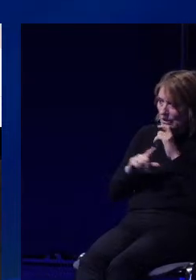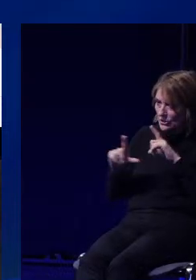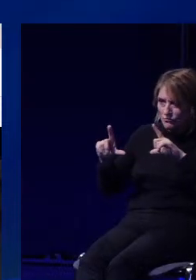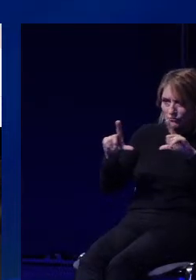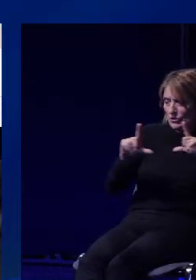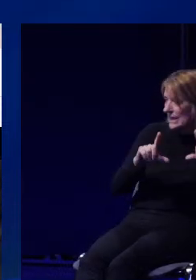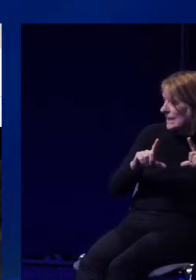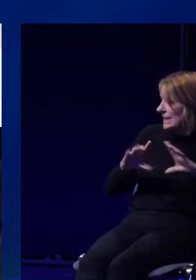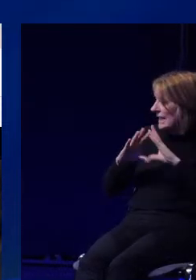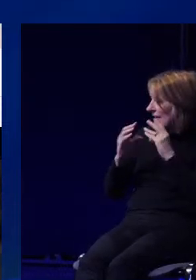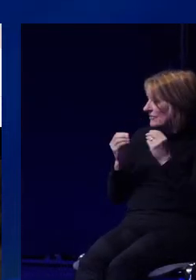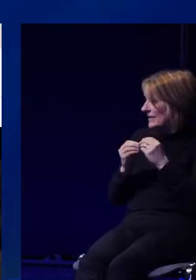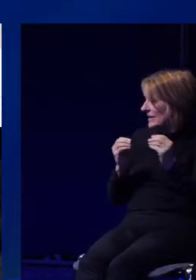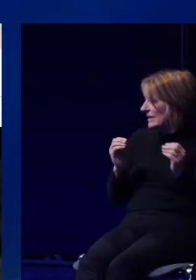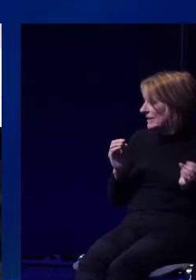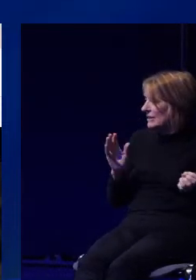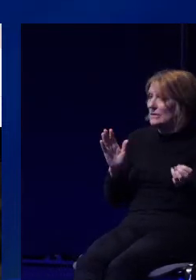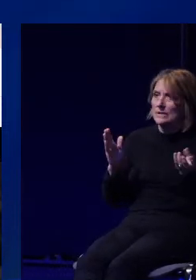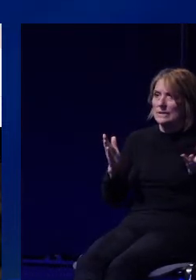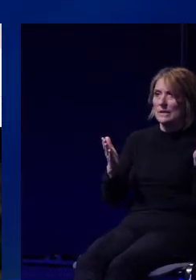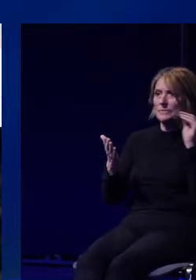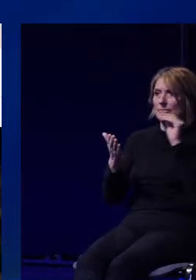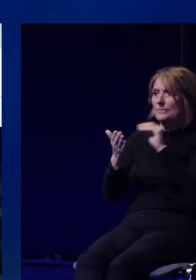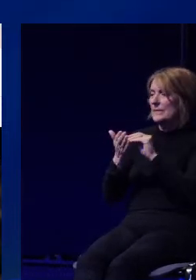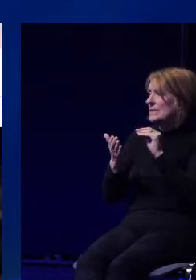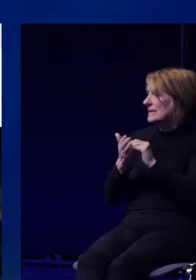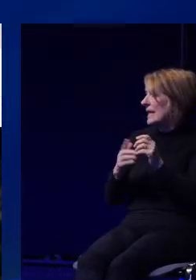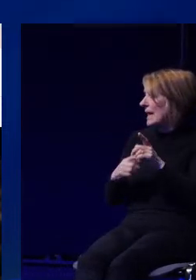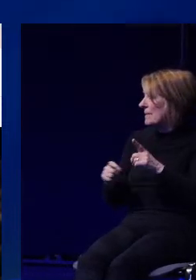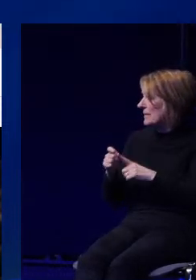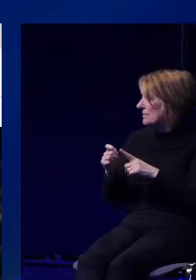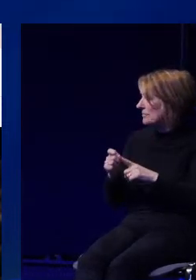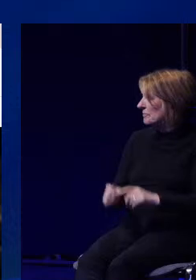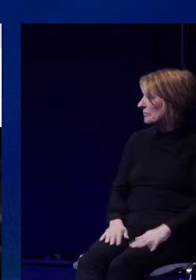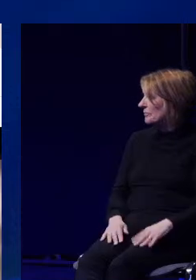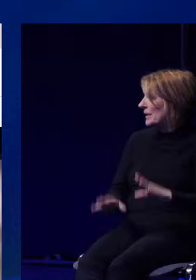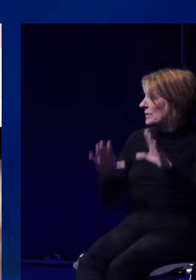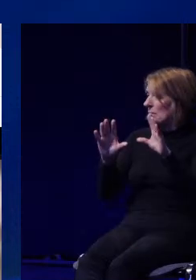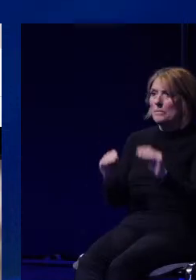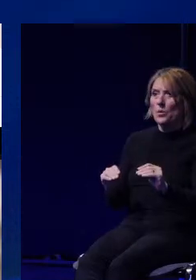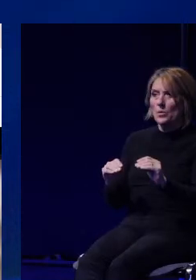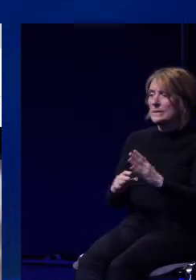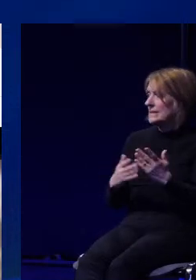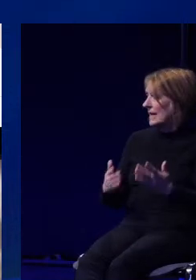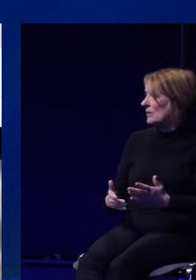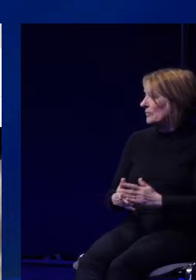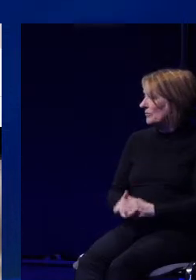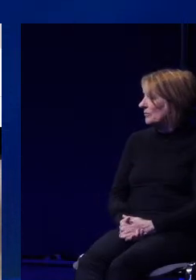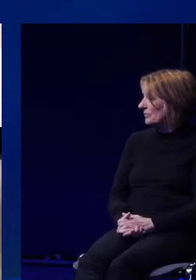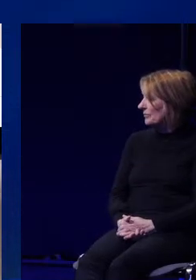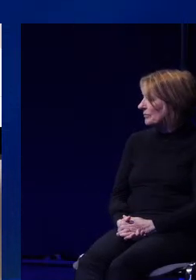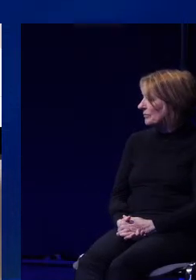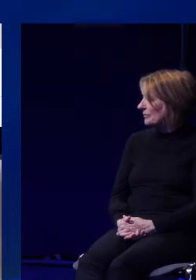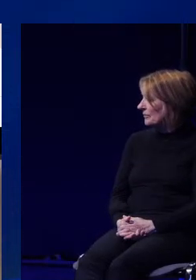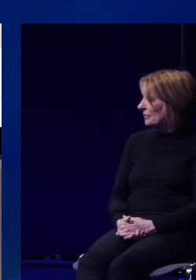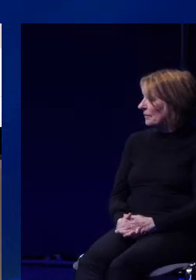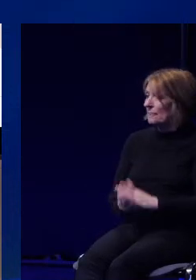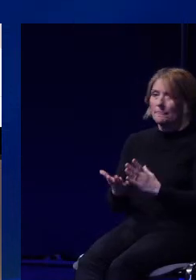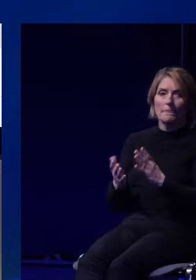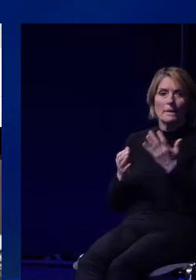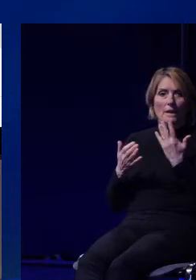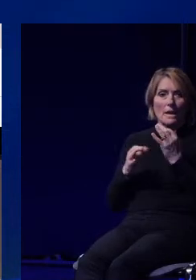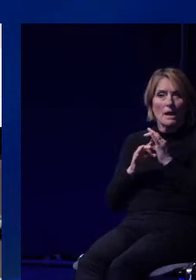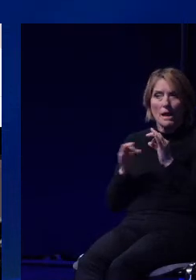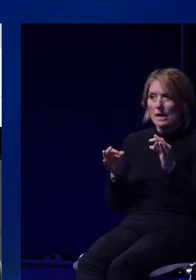seen directly into those applications. All right, I think that's it. I'm going to call stop on it right now. And I'm going to ask